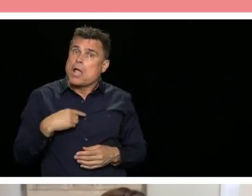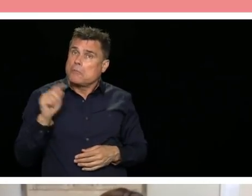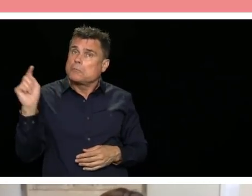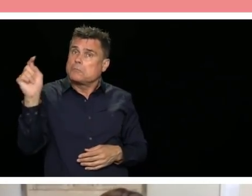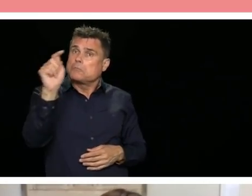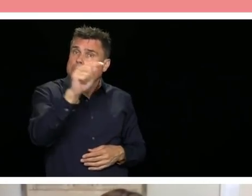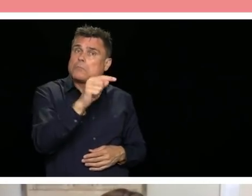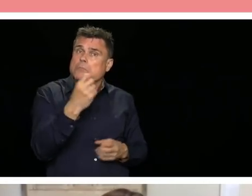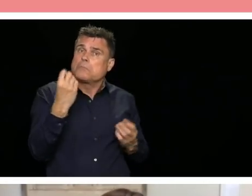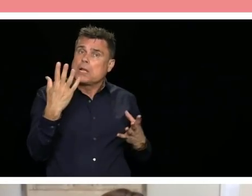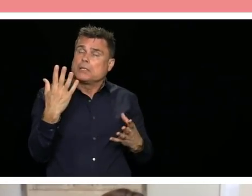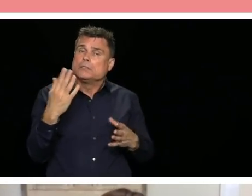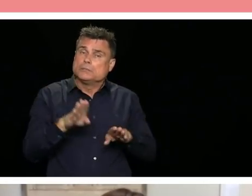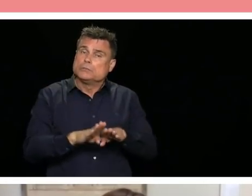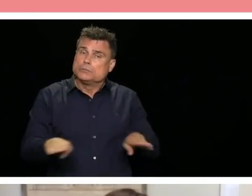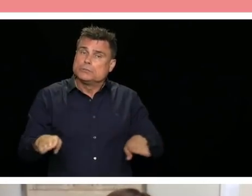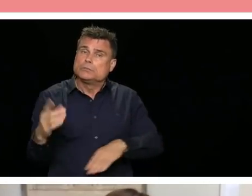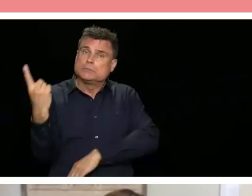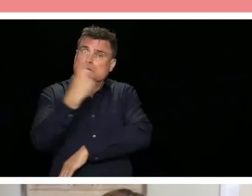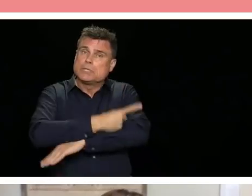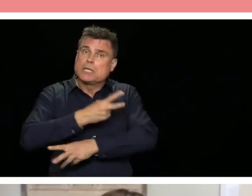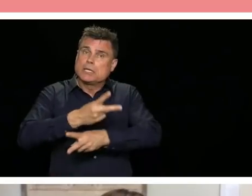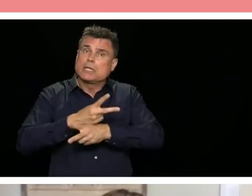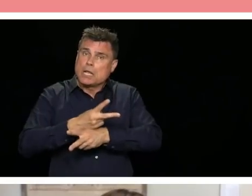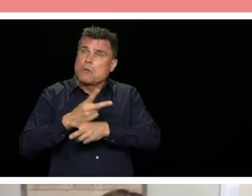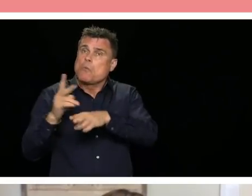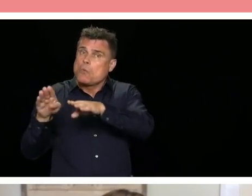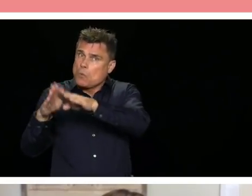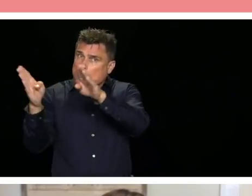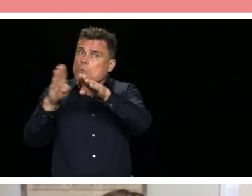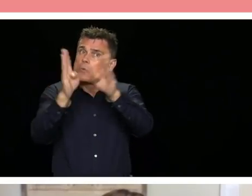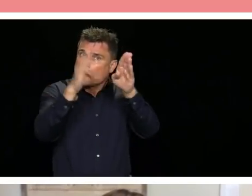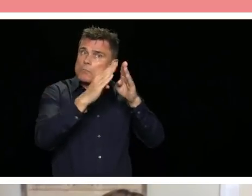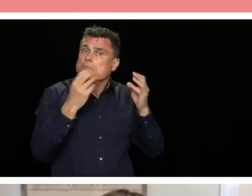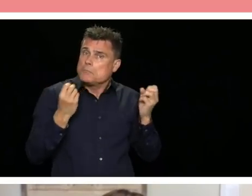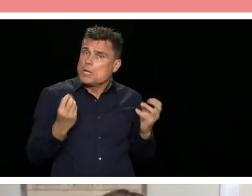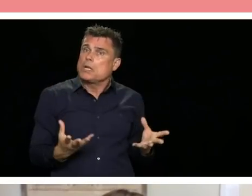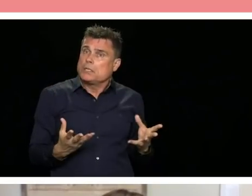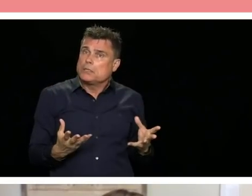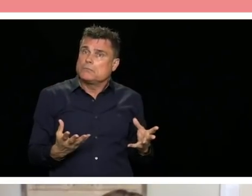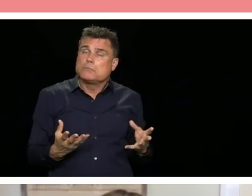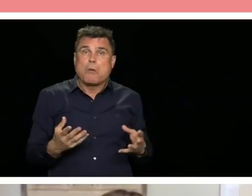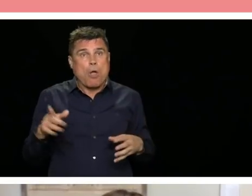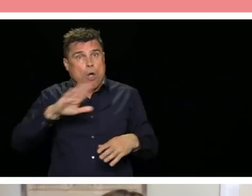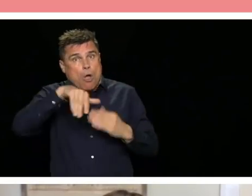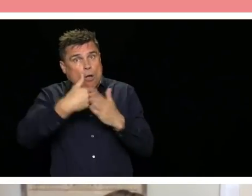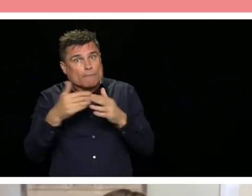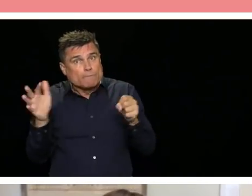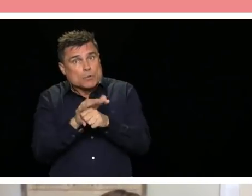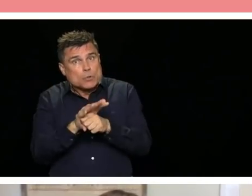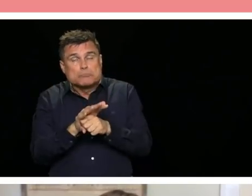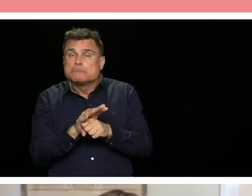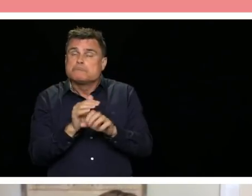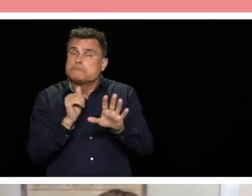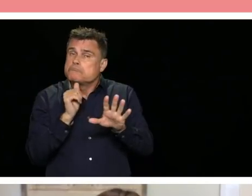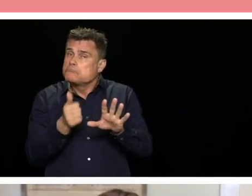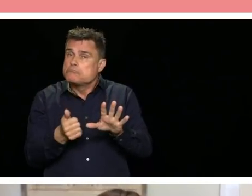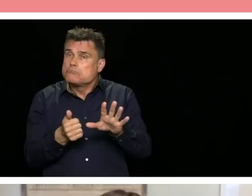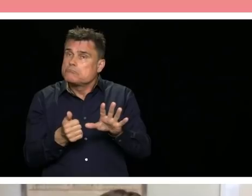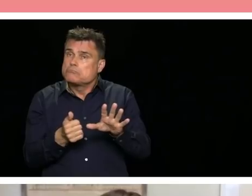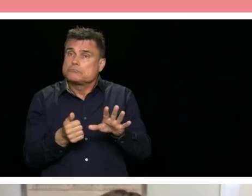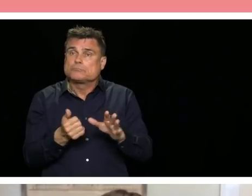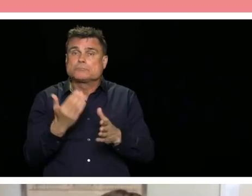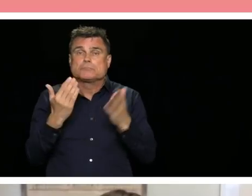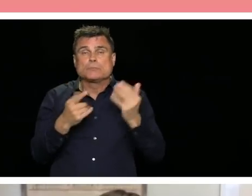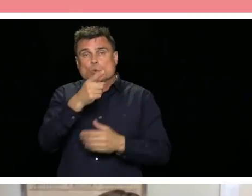but of course we'll monitor the situation very carefully. But I would encourage parents to use that online service to get a matched service and program near your home or your